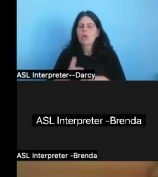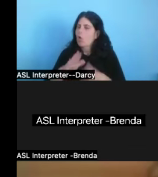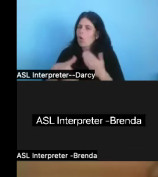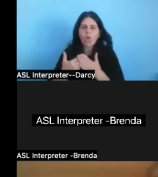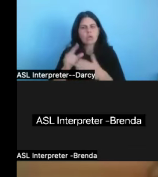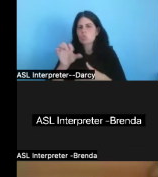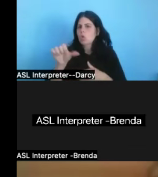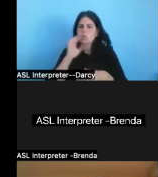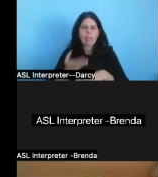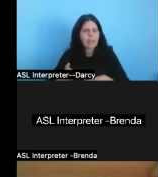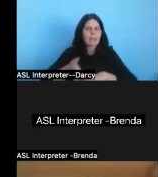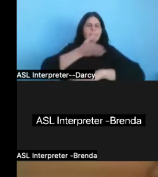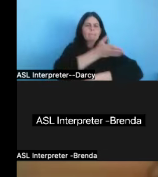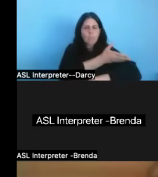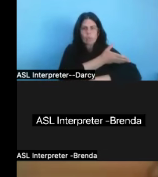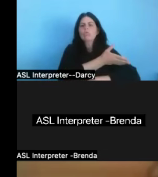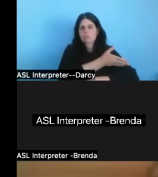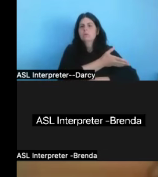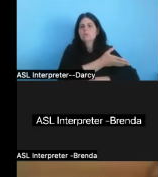slide.